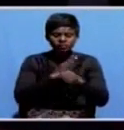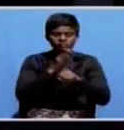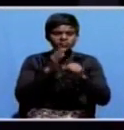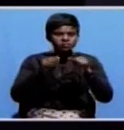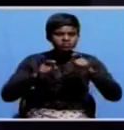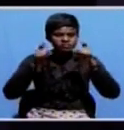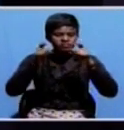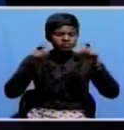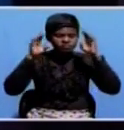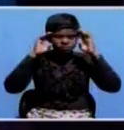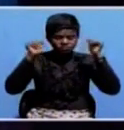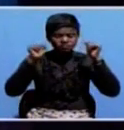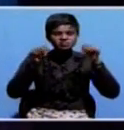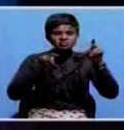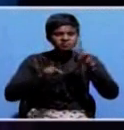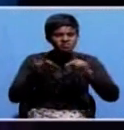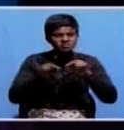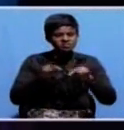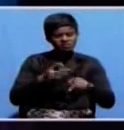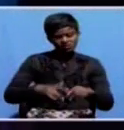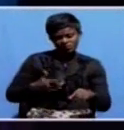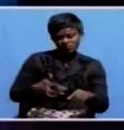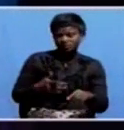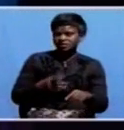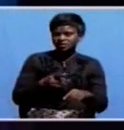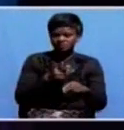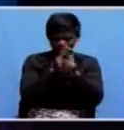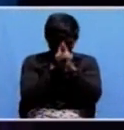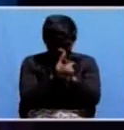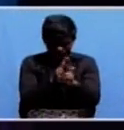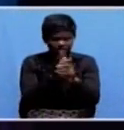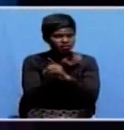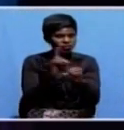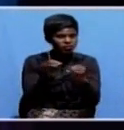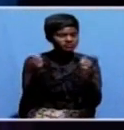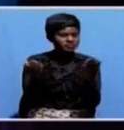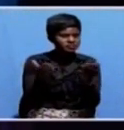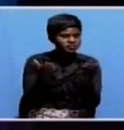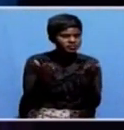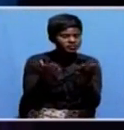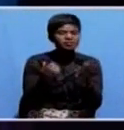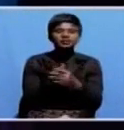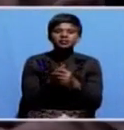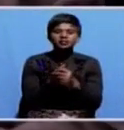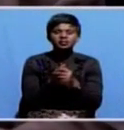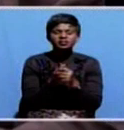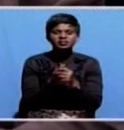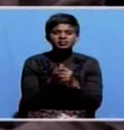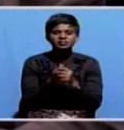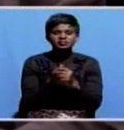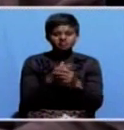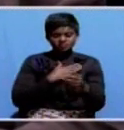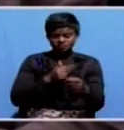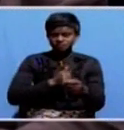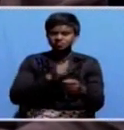presidency, eventually people began to feel that he did not respect the democracy that he preached himself. Well, I don't